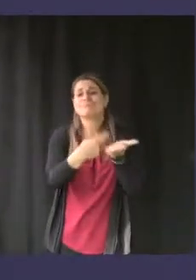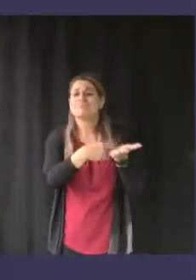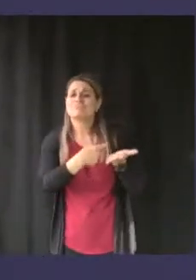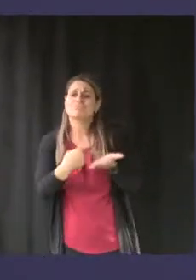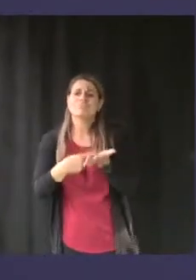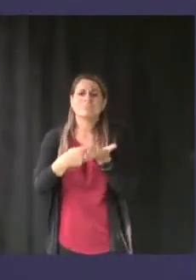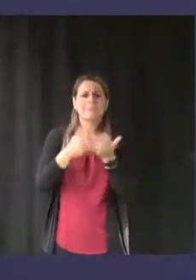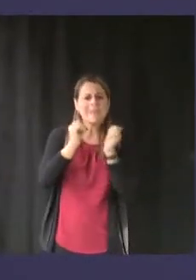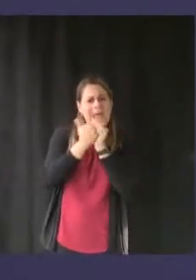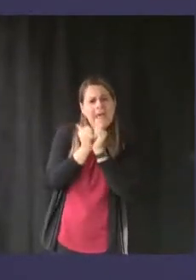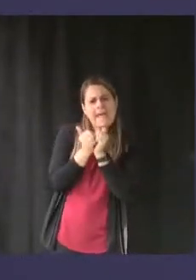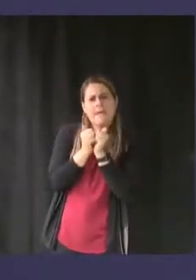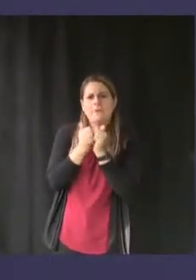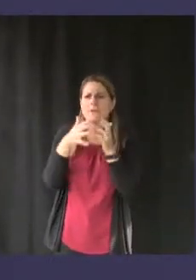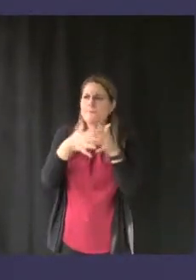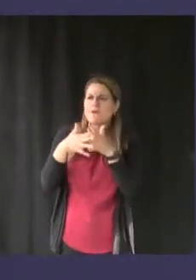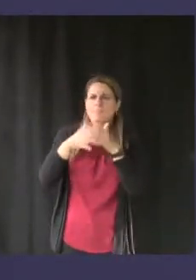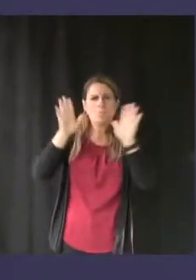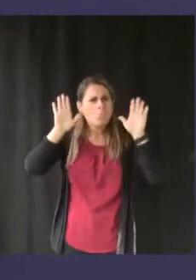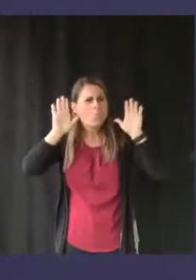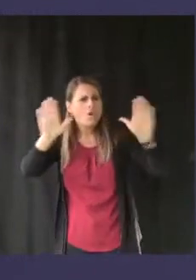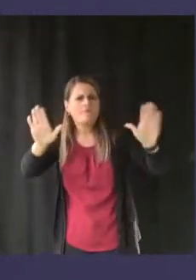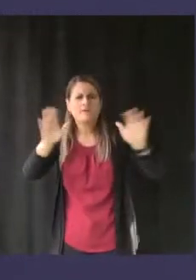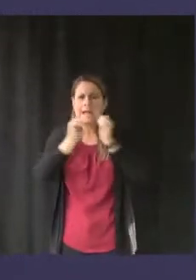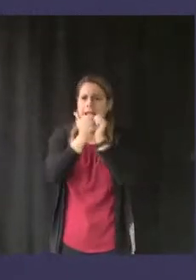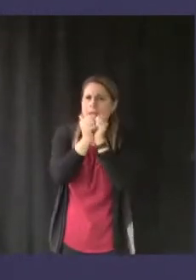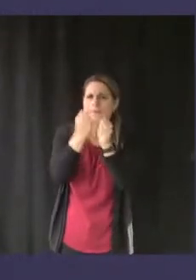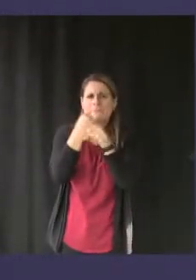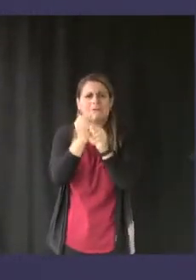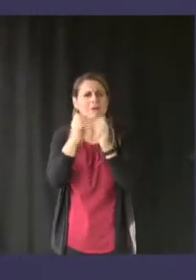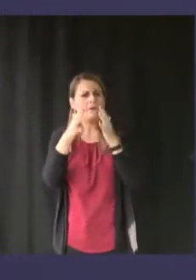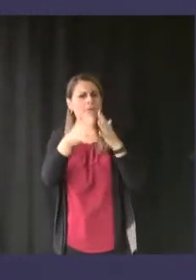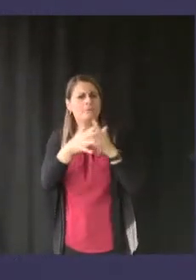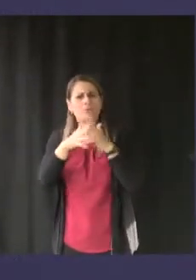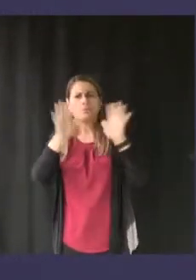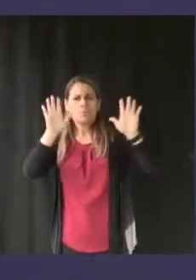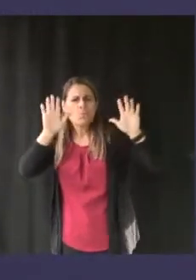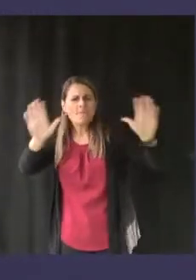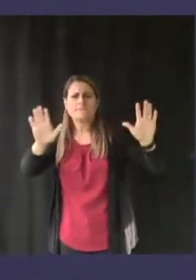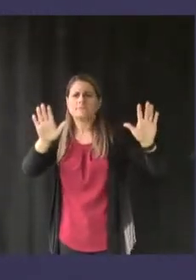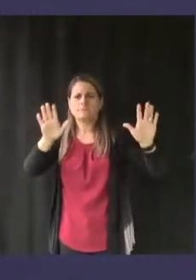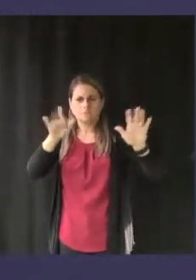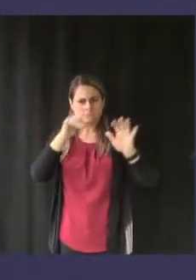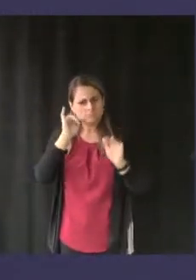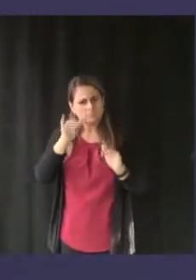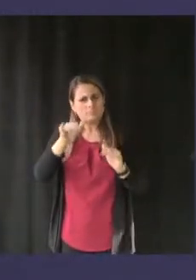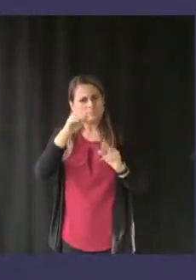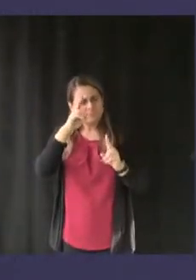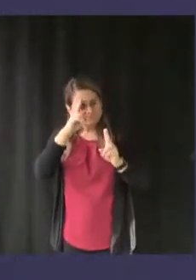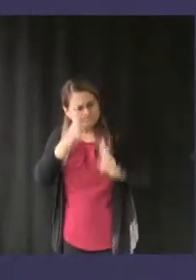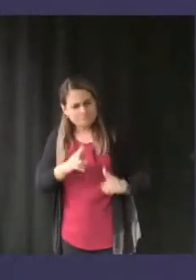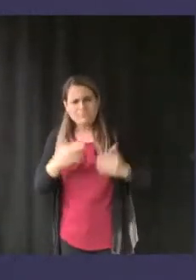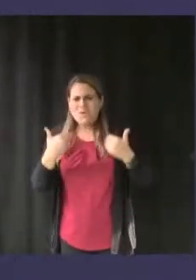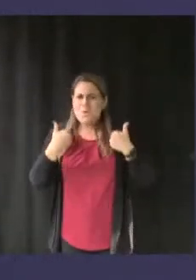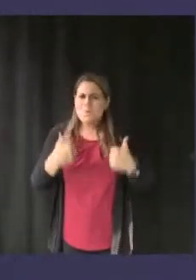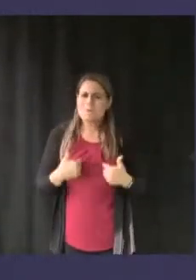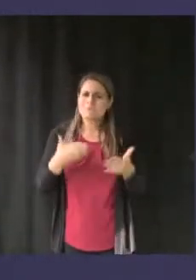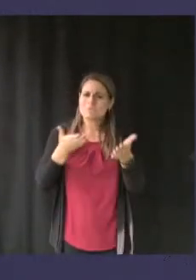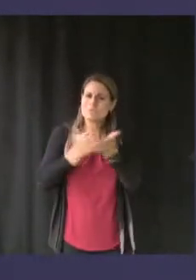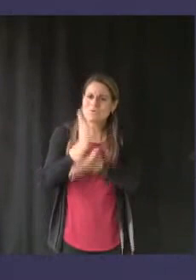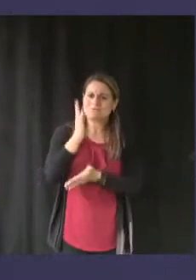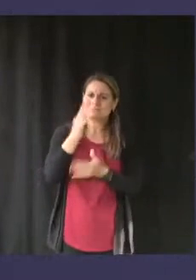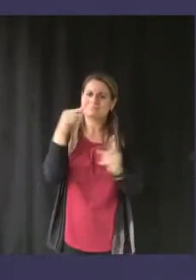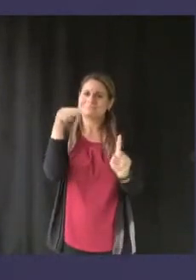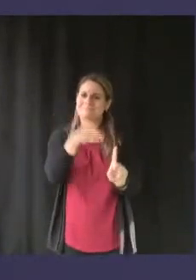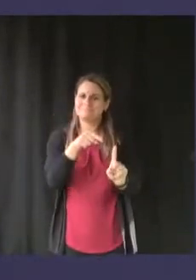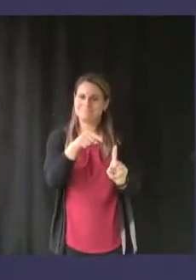true to ourselves, true to human rights. And if UConn and the Dodd Center can help establish that and make sure the next generation follows